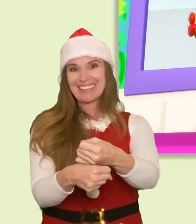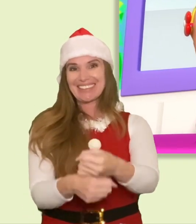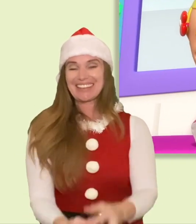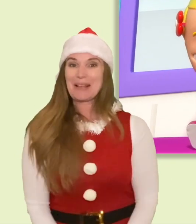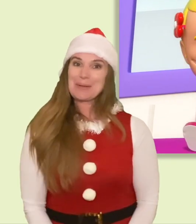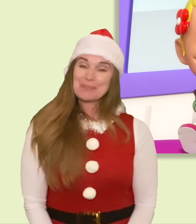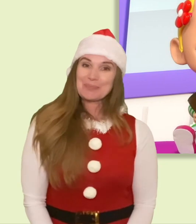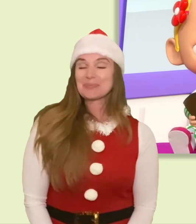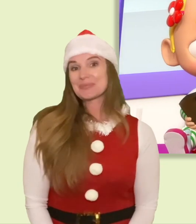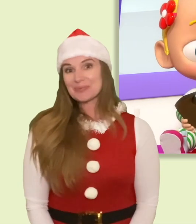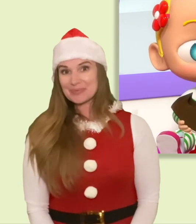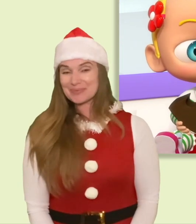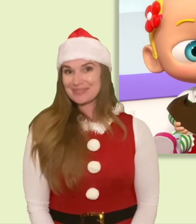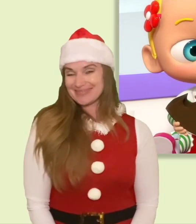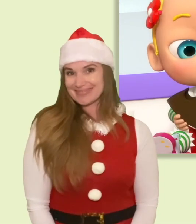Year.